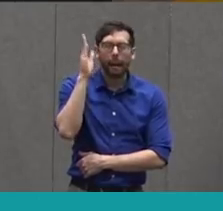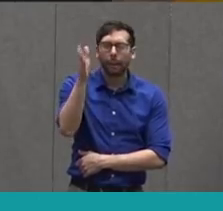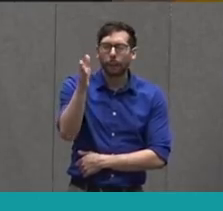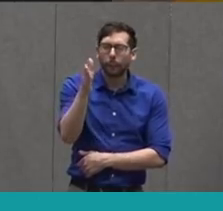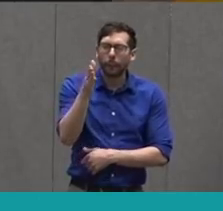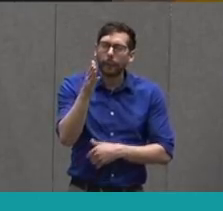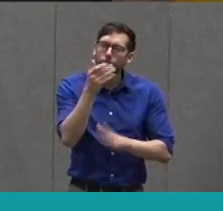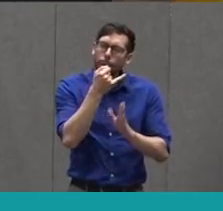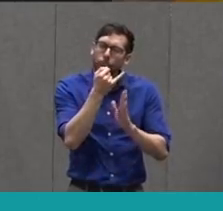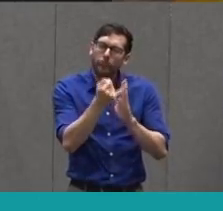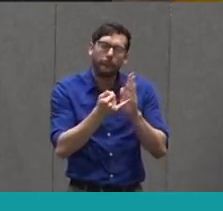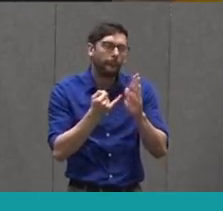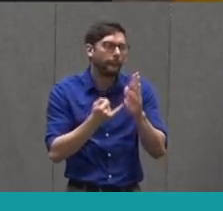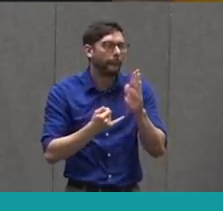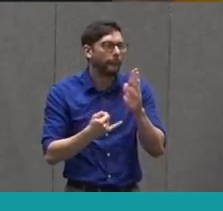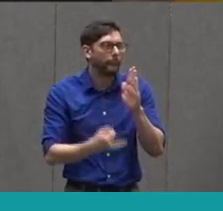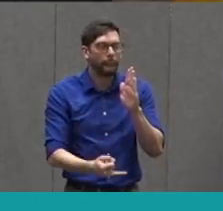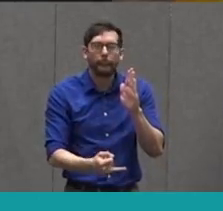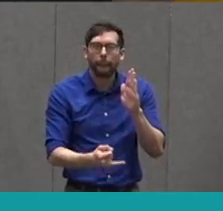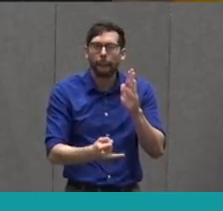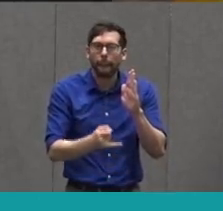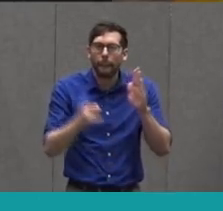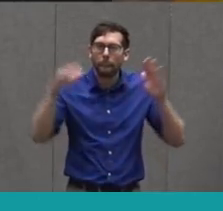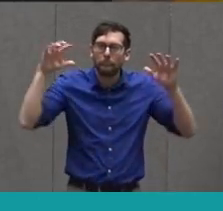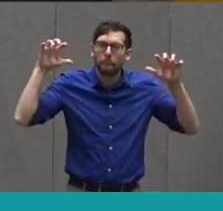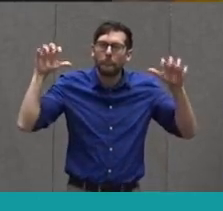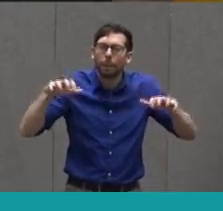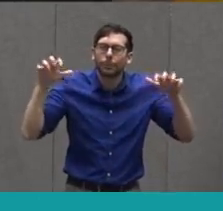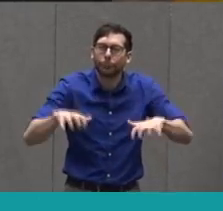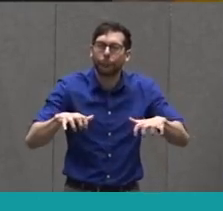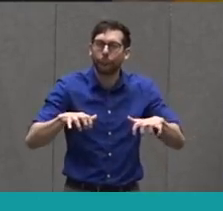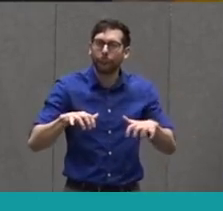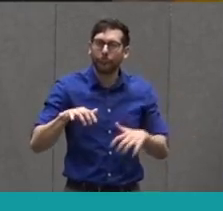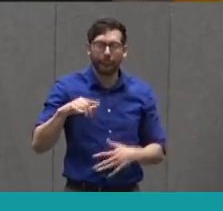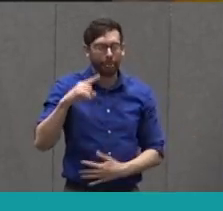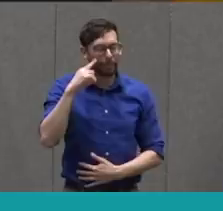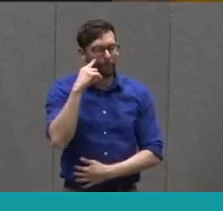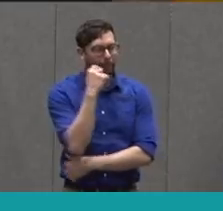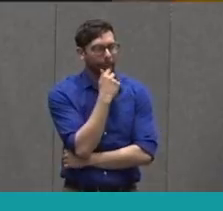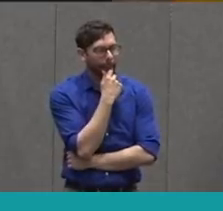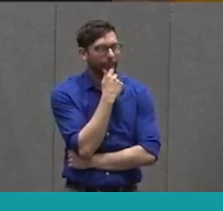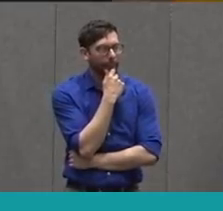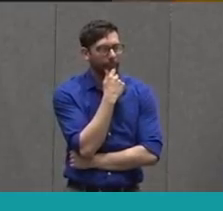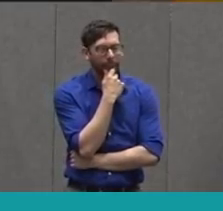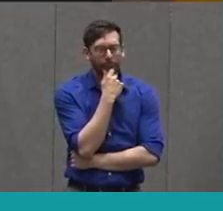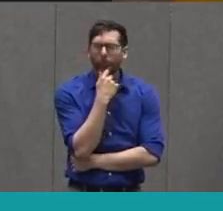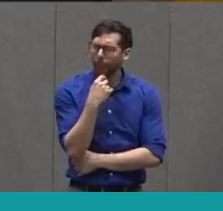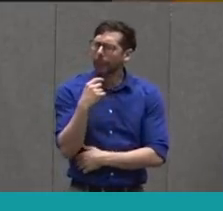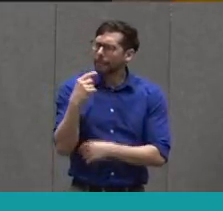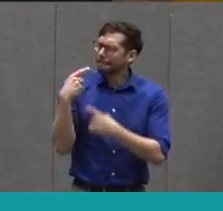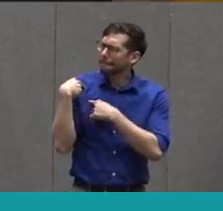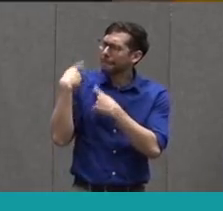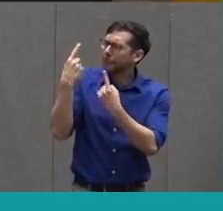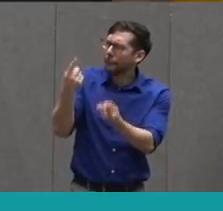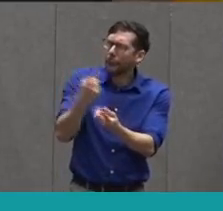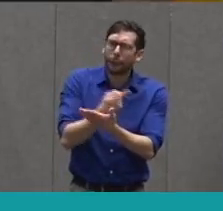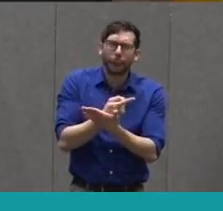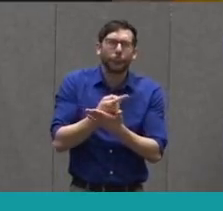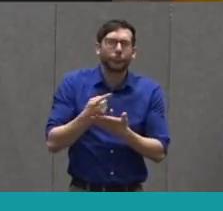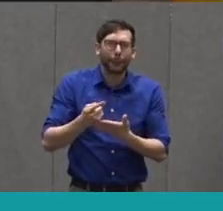sort of a monster, I think. My theme this week has been monsters. I've been talking